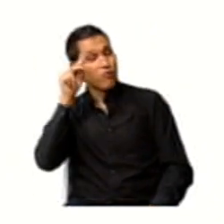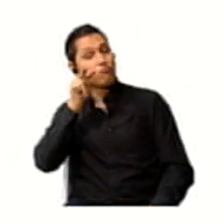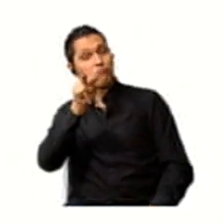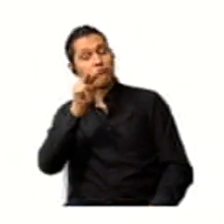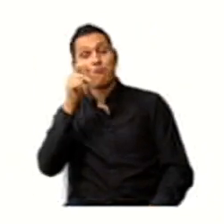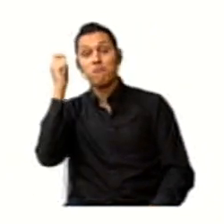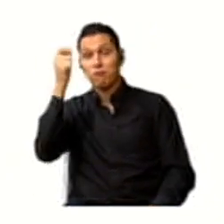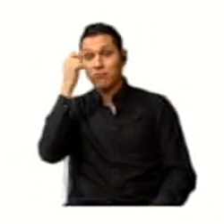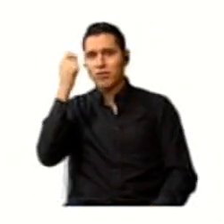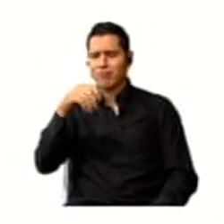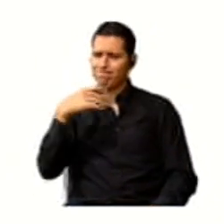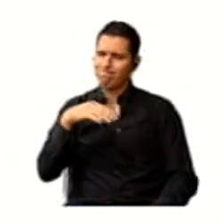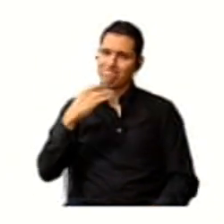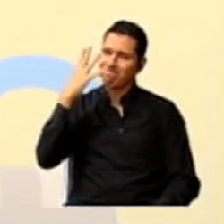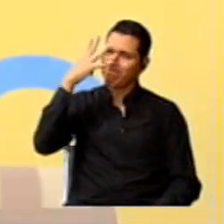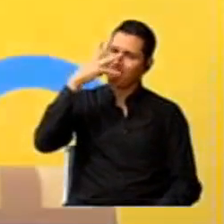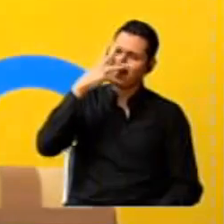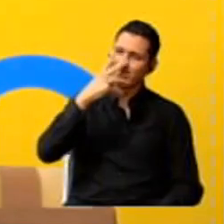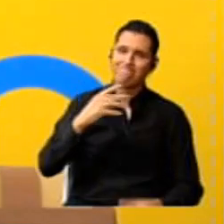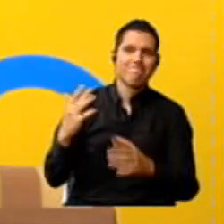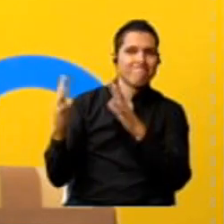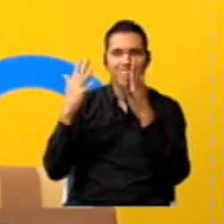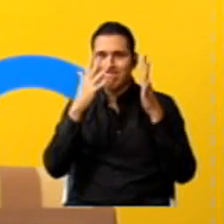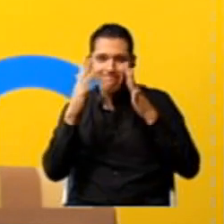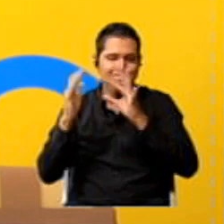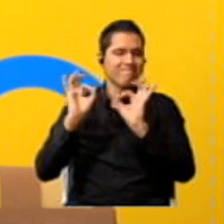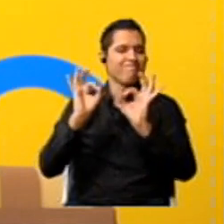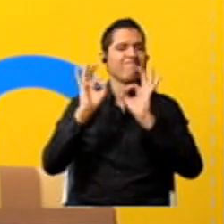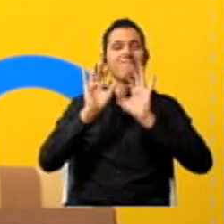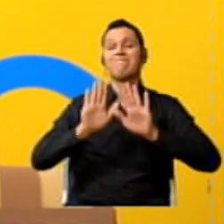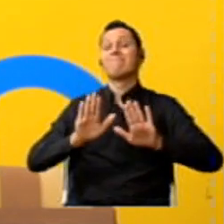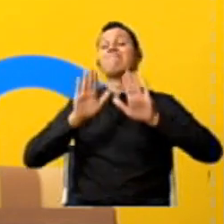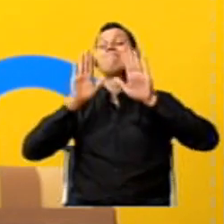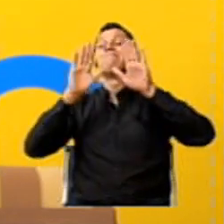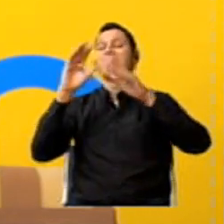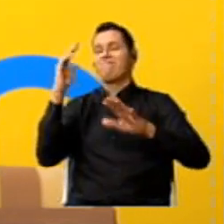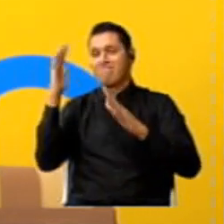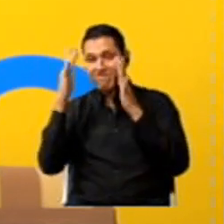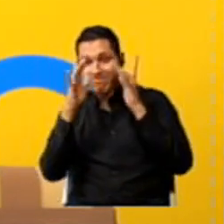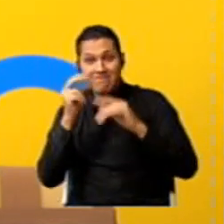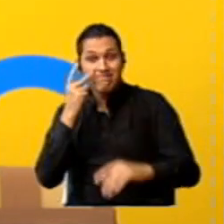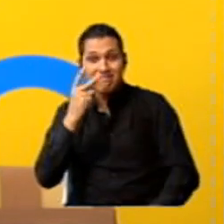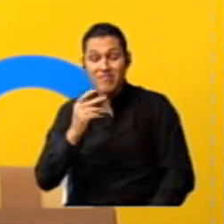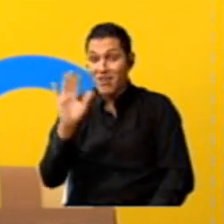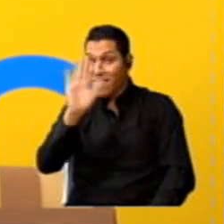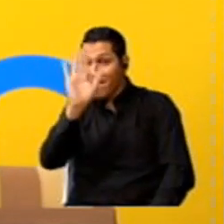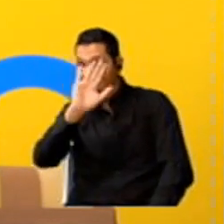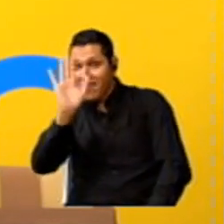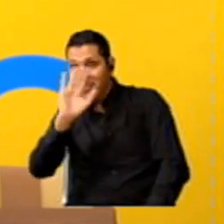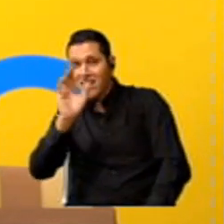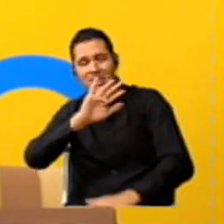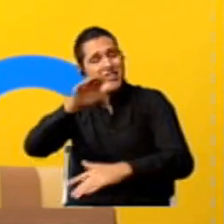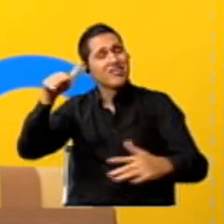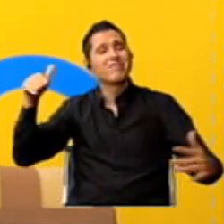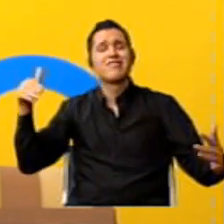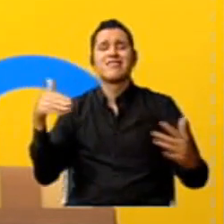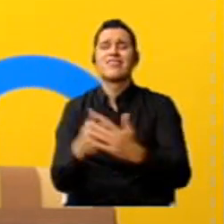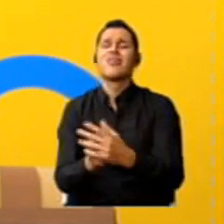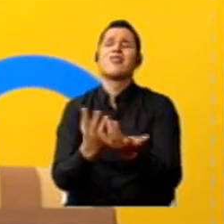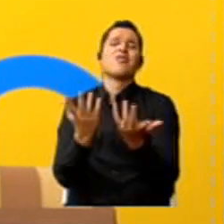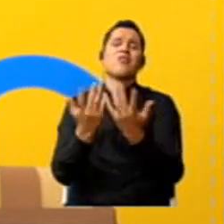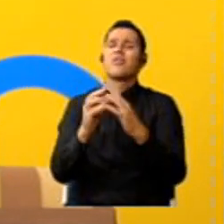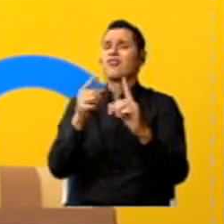Guanacaste. Very good! Excellent, Waldo! Hello, everybody from all